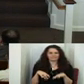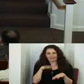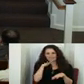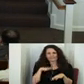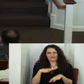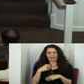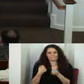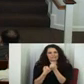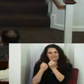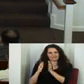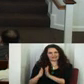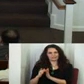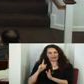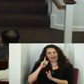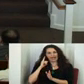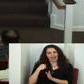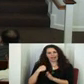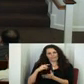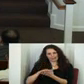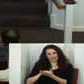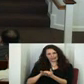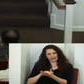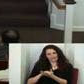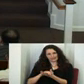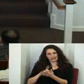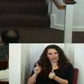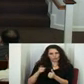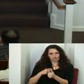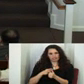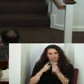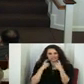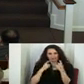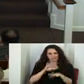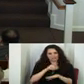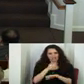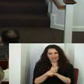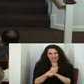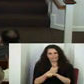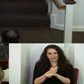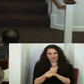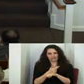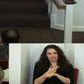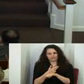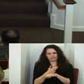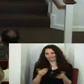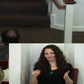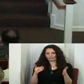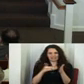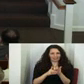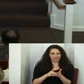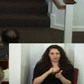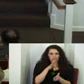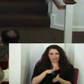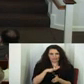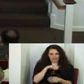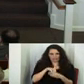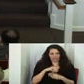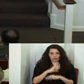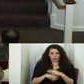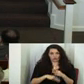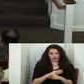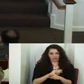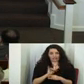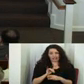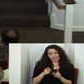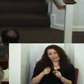believe that original sin has been set up to persecute women in our world. And that original sin was placed upon women